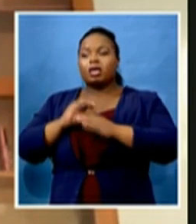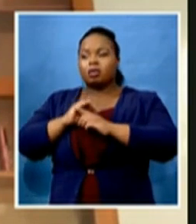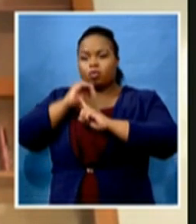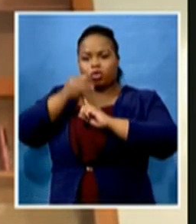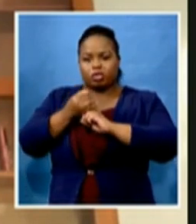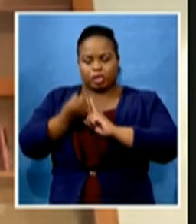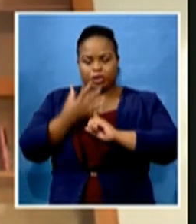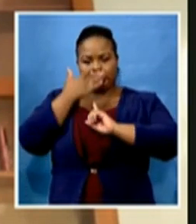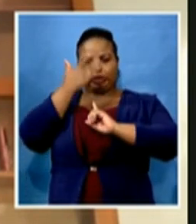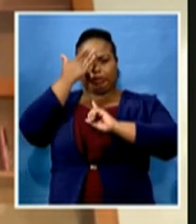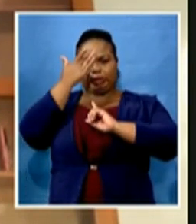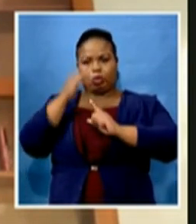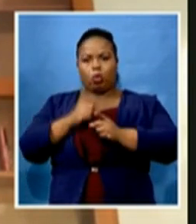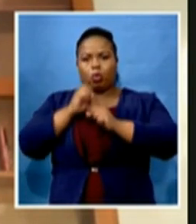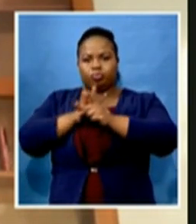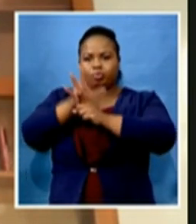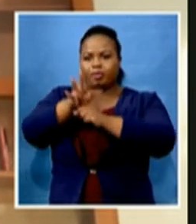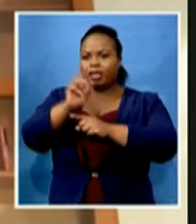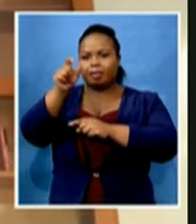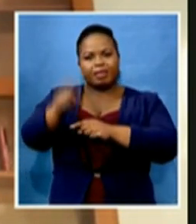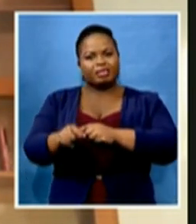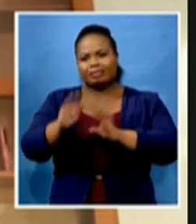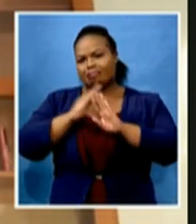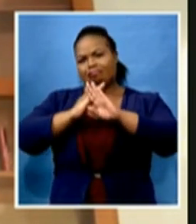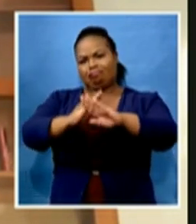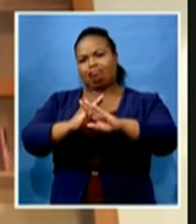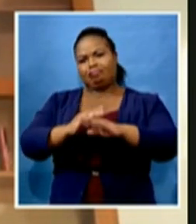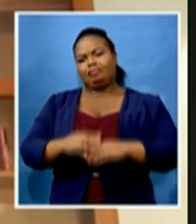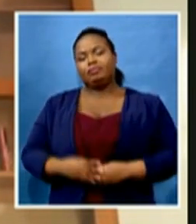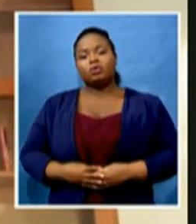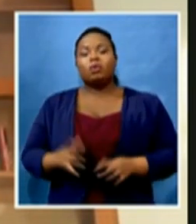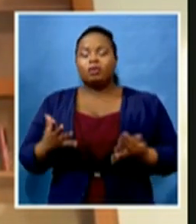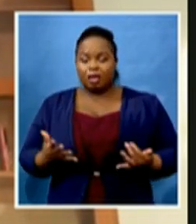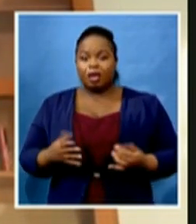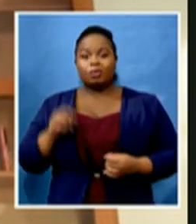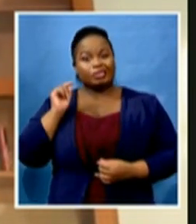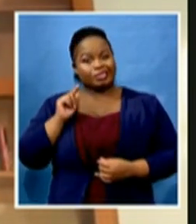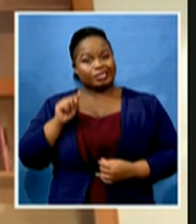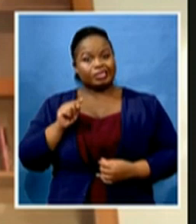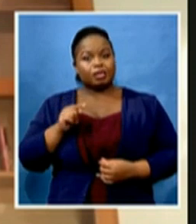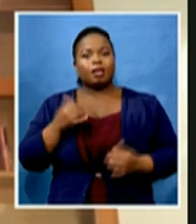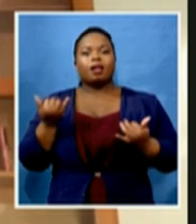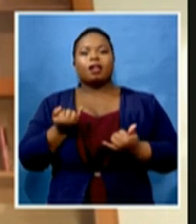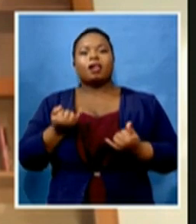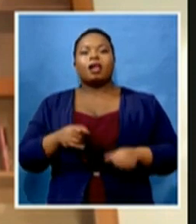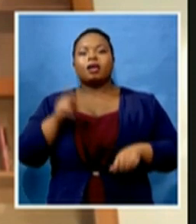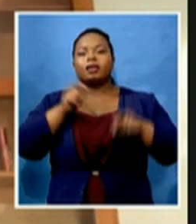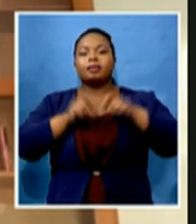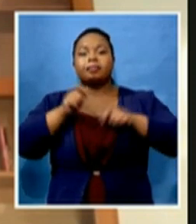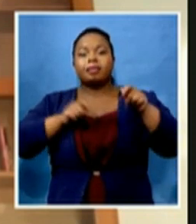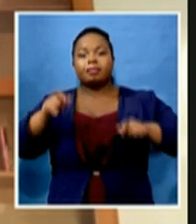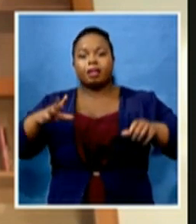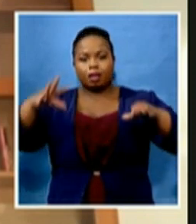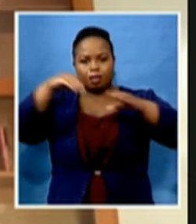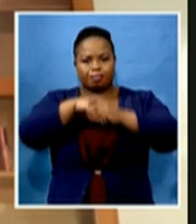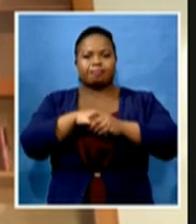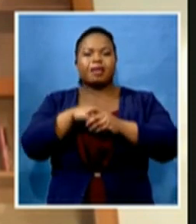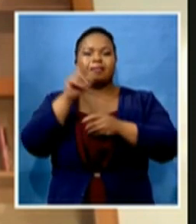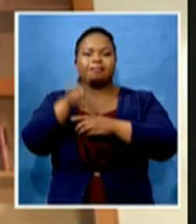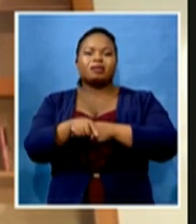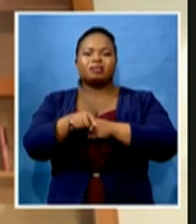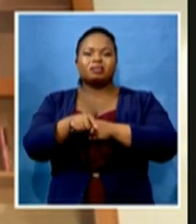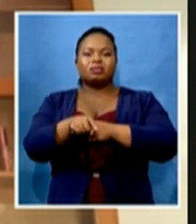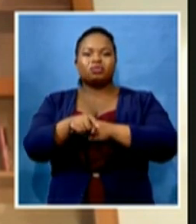So this basically becomes a people's war against COVID-19. It becomes a people's fight,